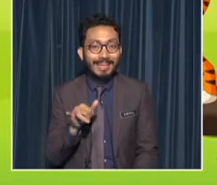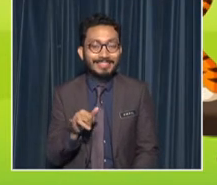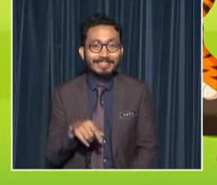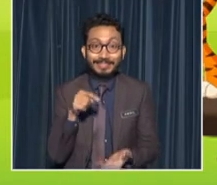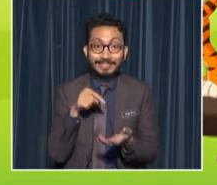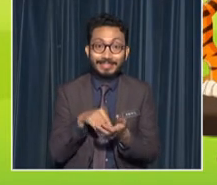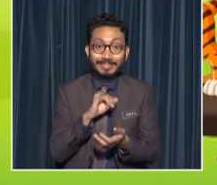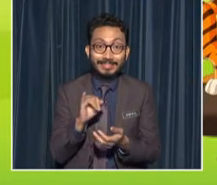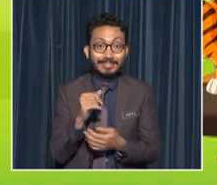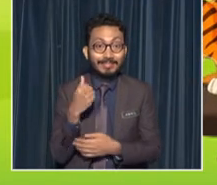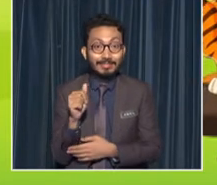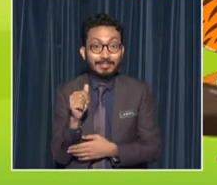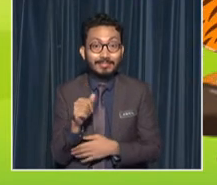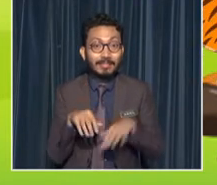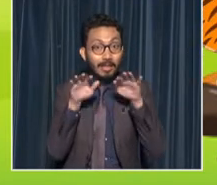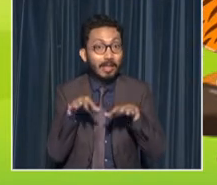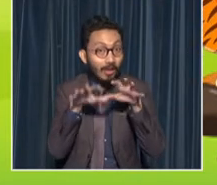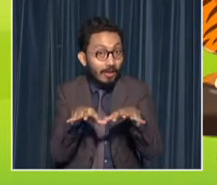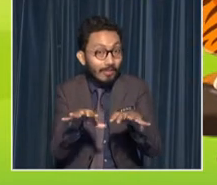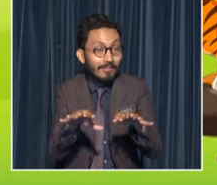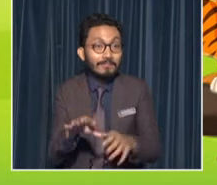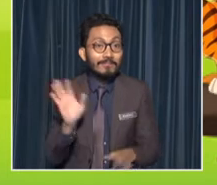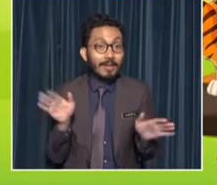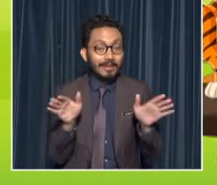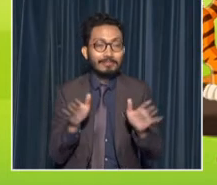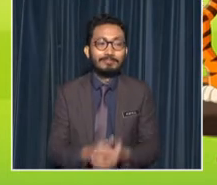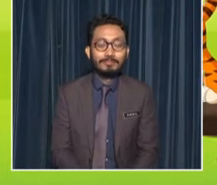Yes, this is a dragonfly.